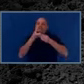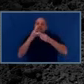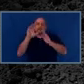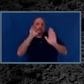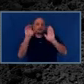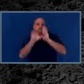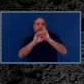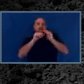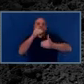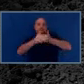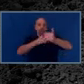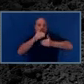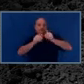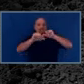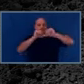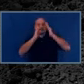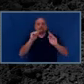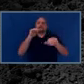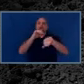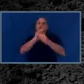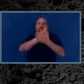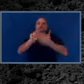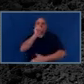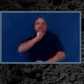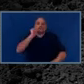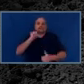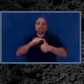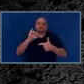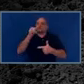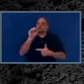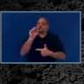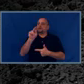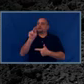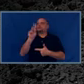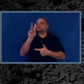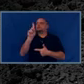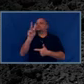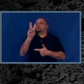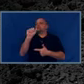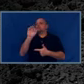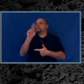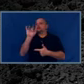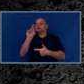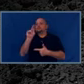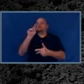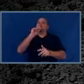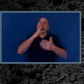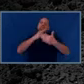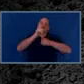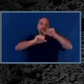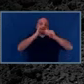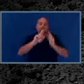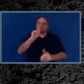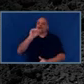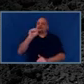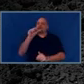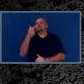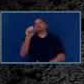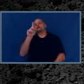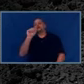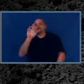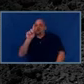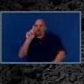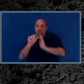of Arizona, Jason DeWorkin, OSIRIS-REx project scientist at NASA Goddard, and Bo Bierhaus,